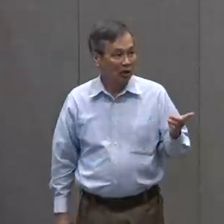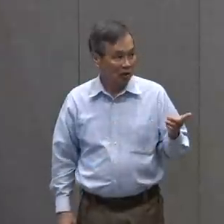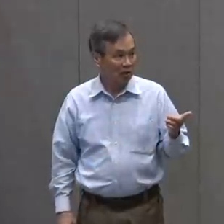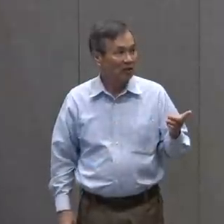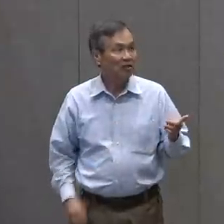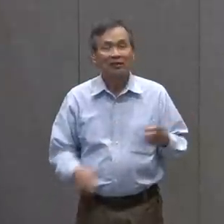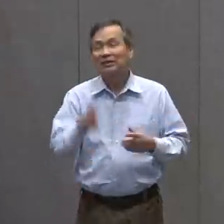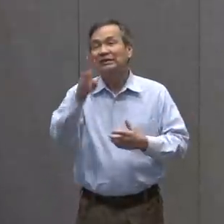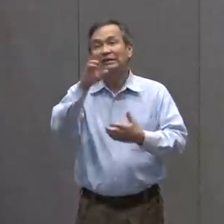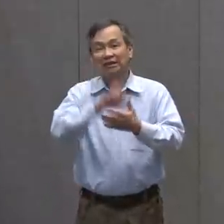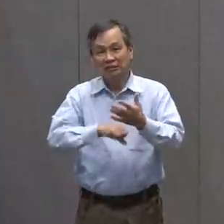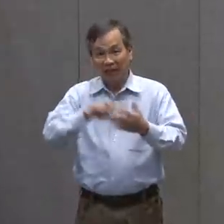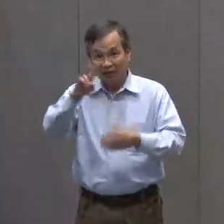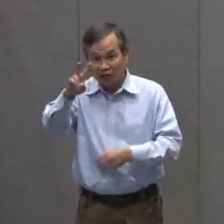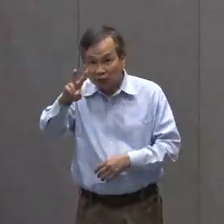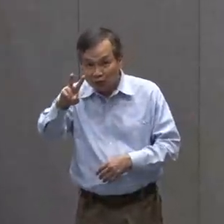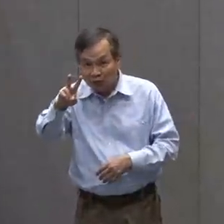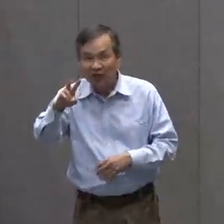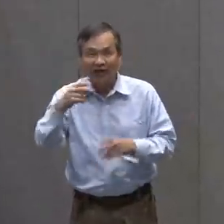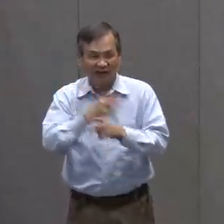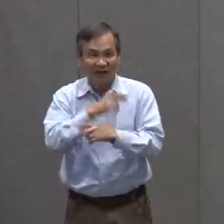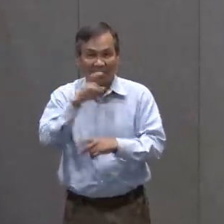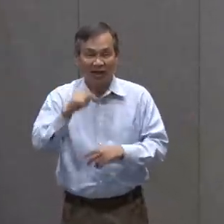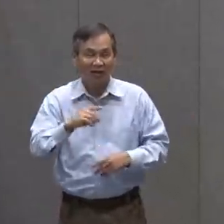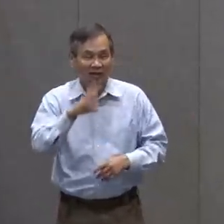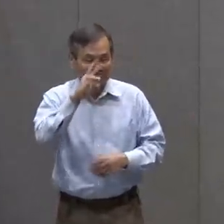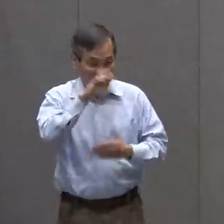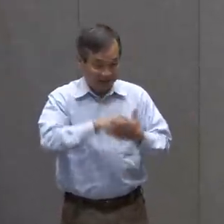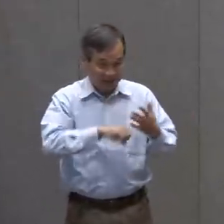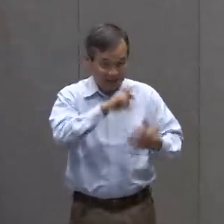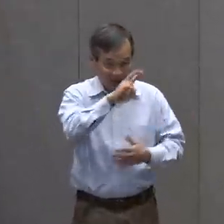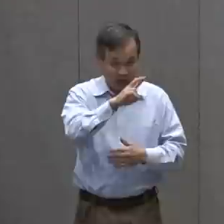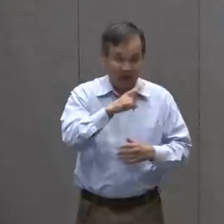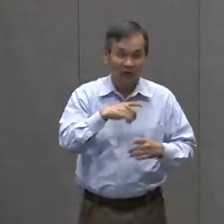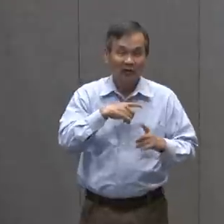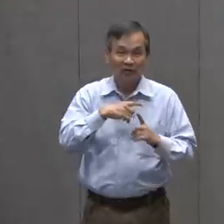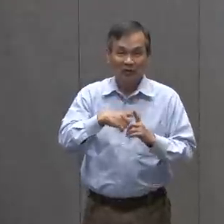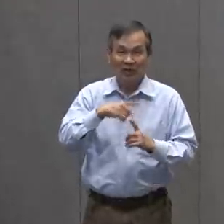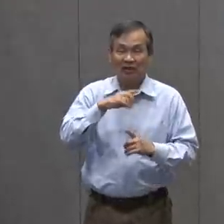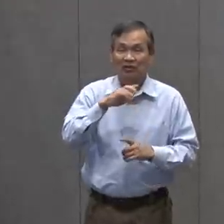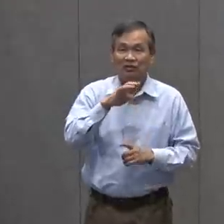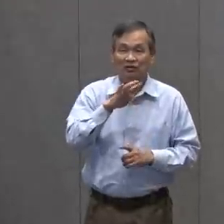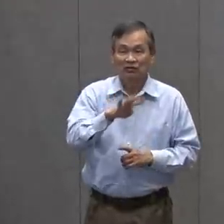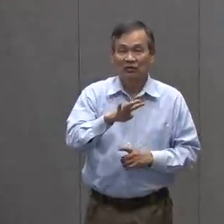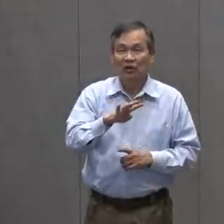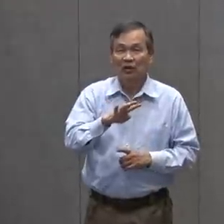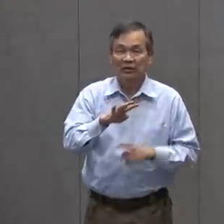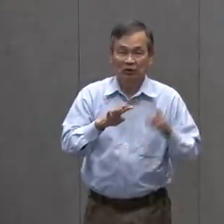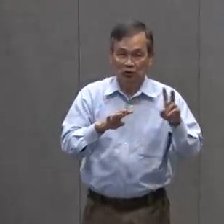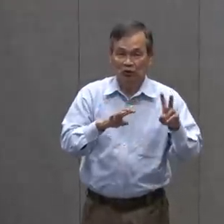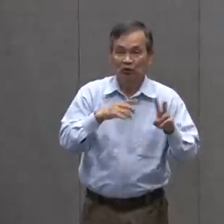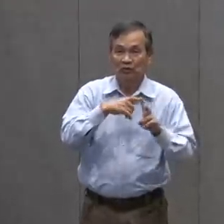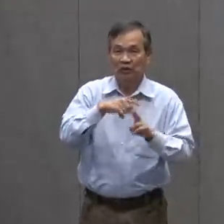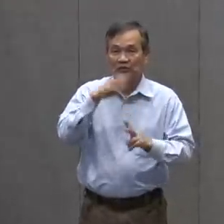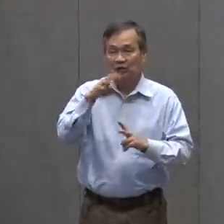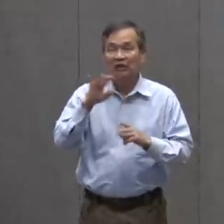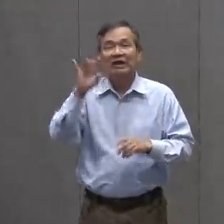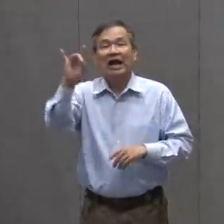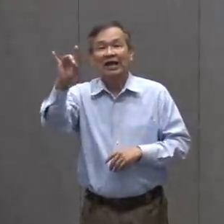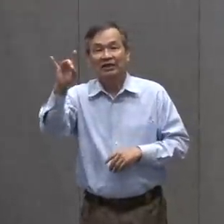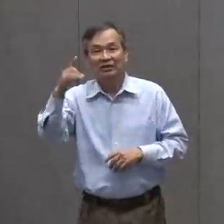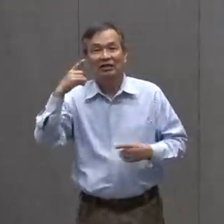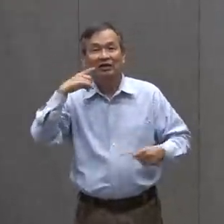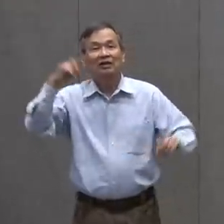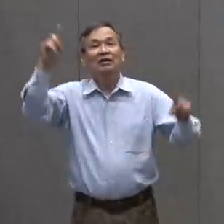6 minus 2. I figured it out. 6 minus 2 is 4. 4 plus 4 is 8. And the 8 does